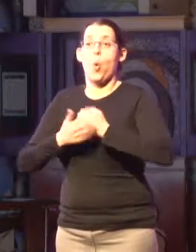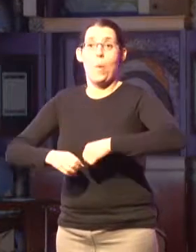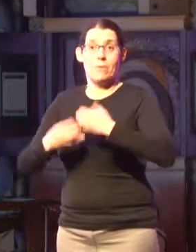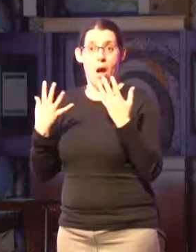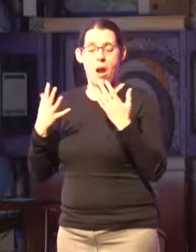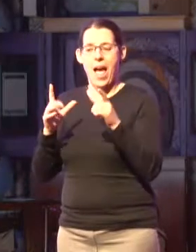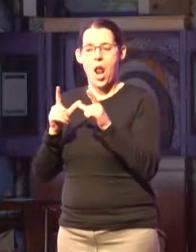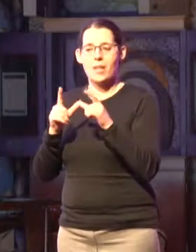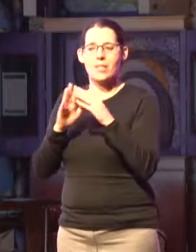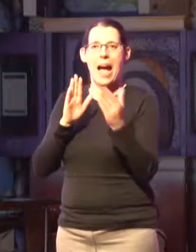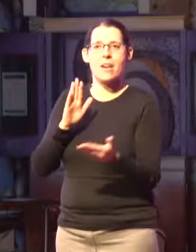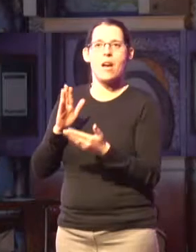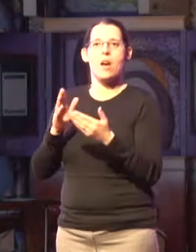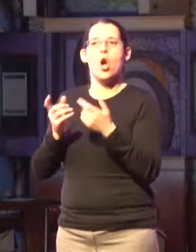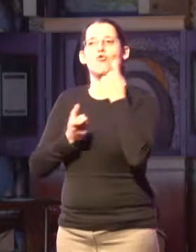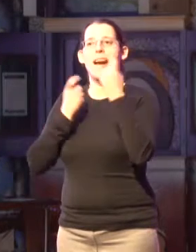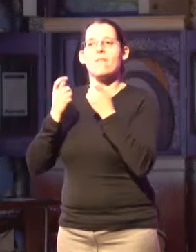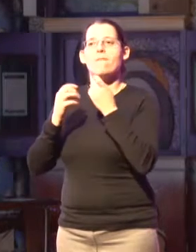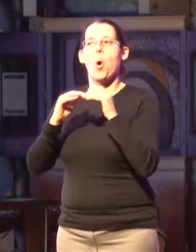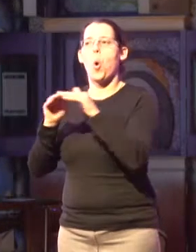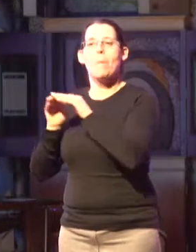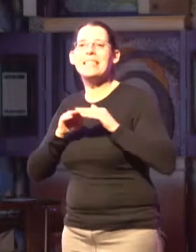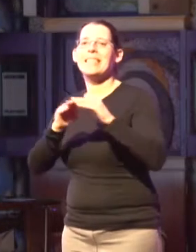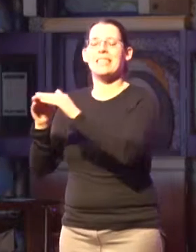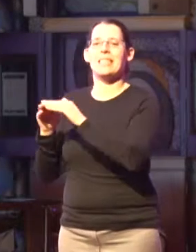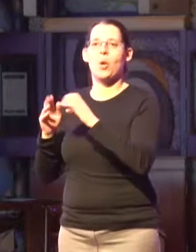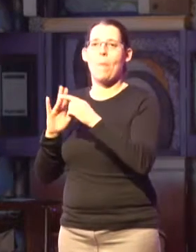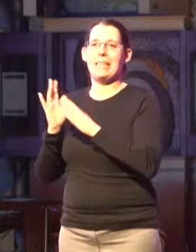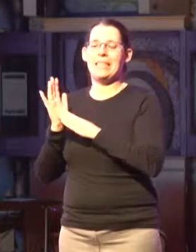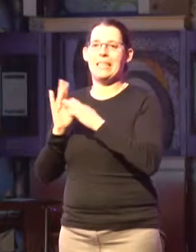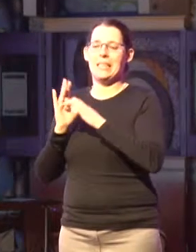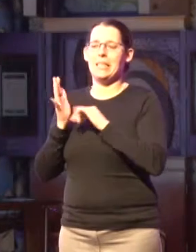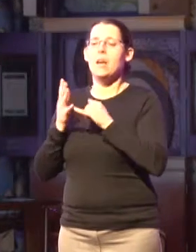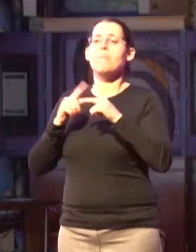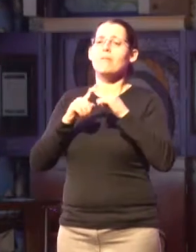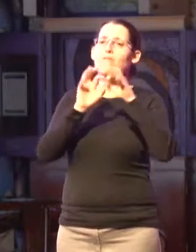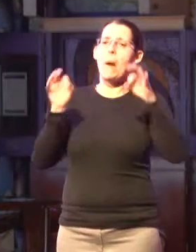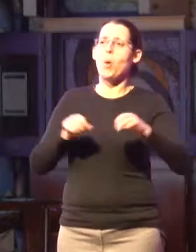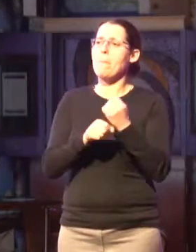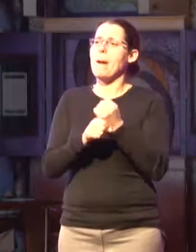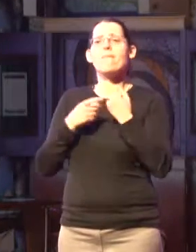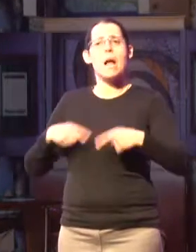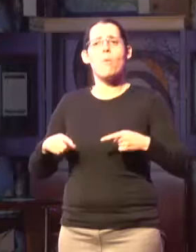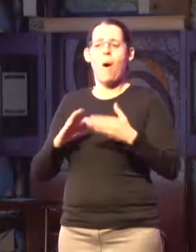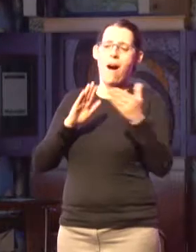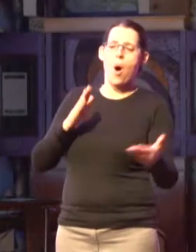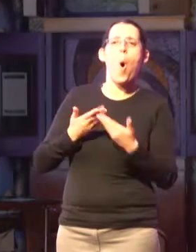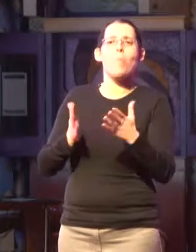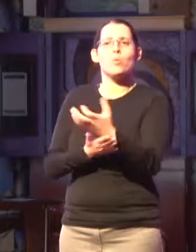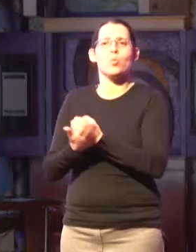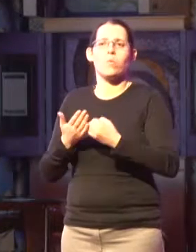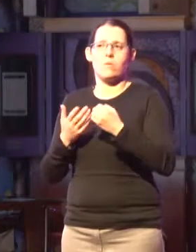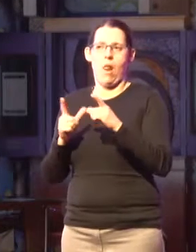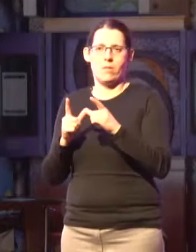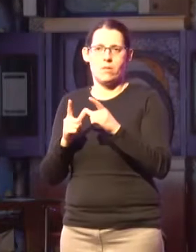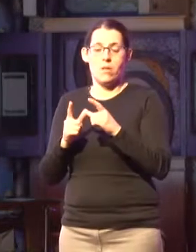licensed under Creative Commons, and the framework has been made available under an open source license. The project